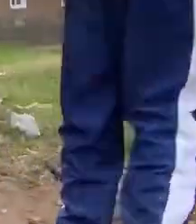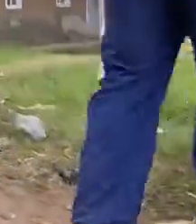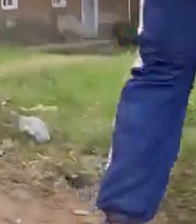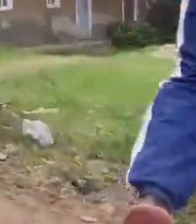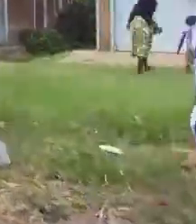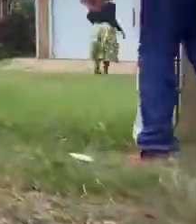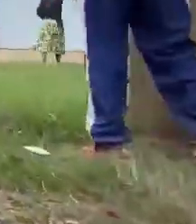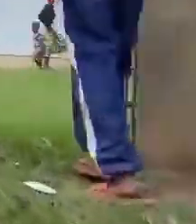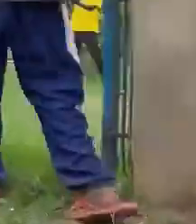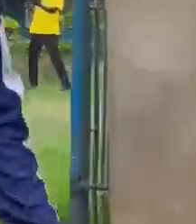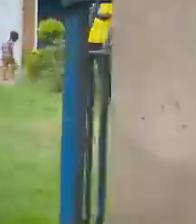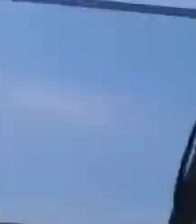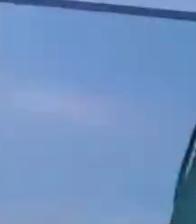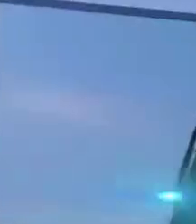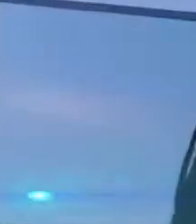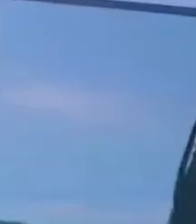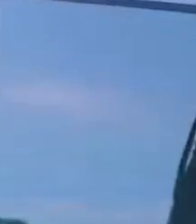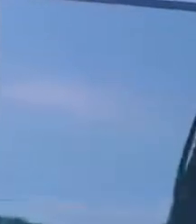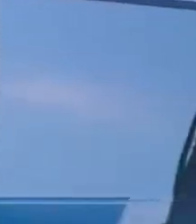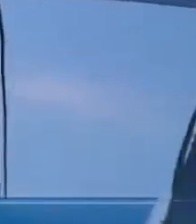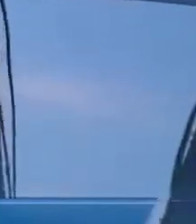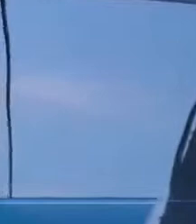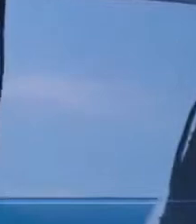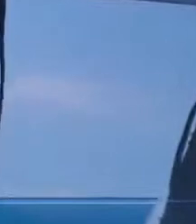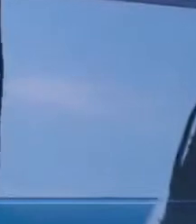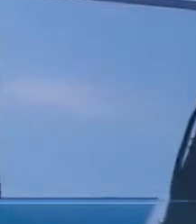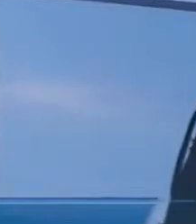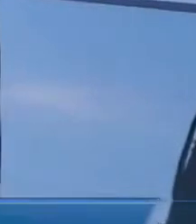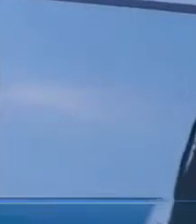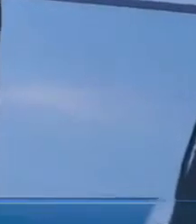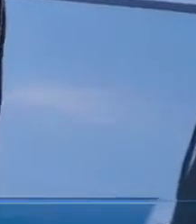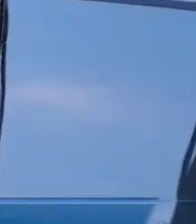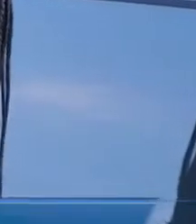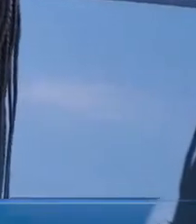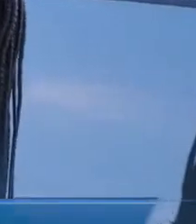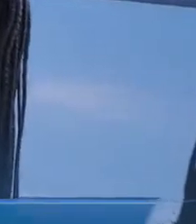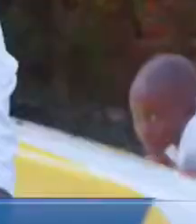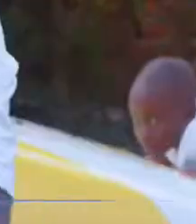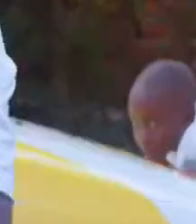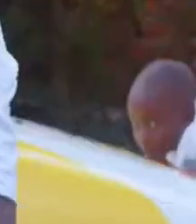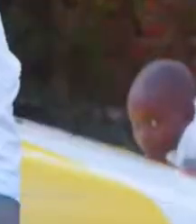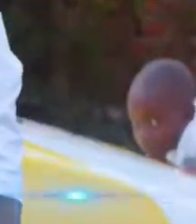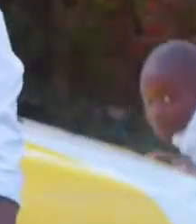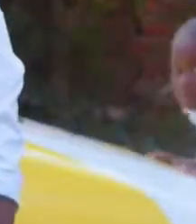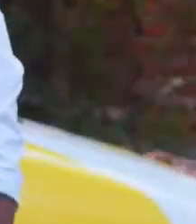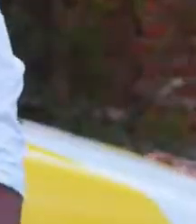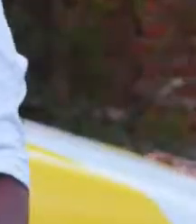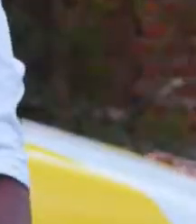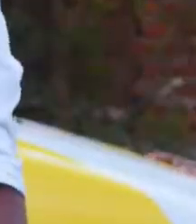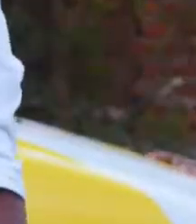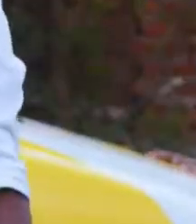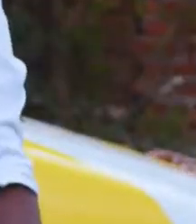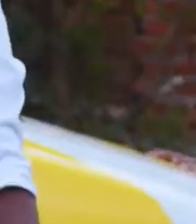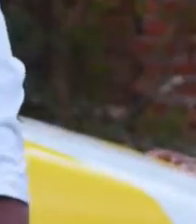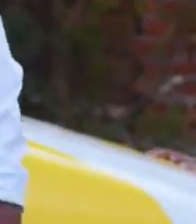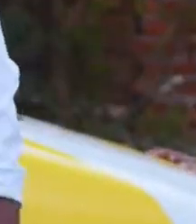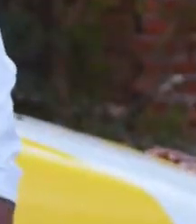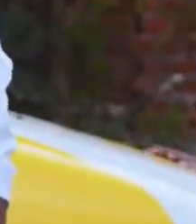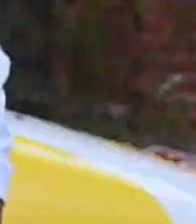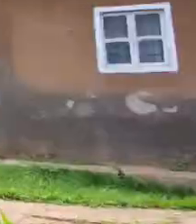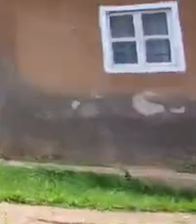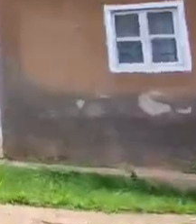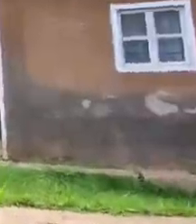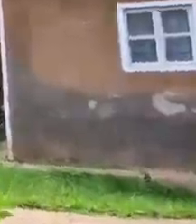Amabara gange ni nyoka waga opamela. Amananu gali banzara masindi. Baitu nyikara kagoma